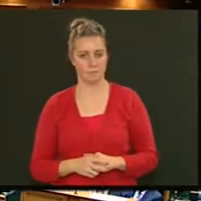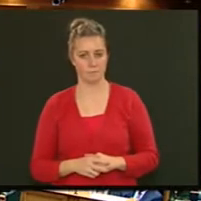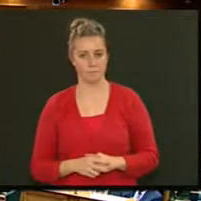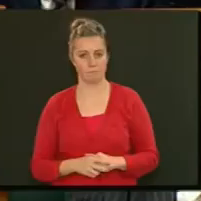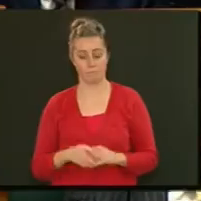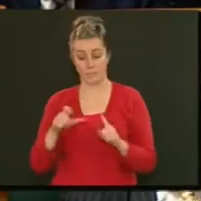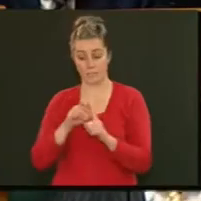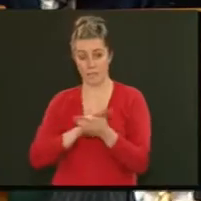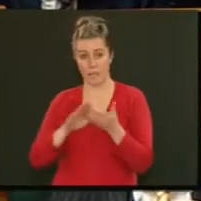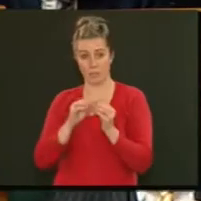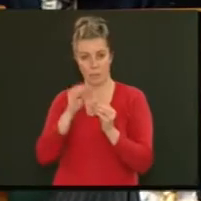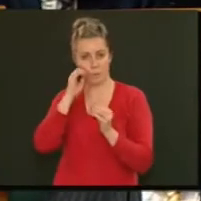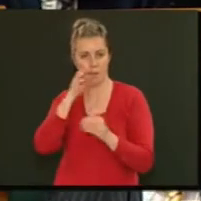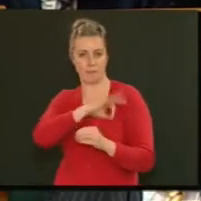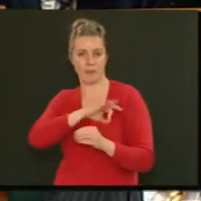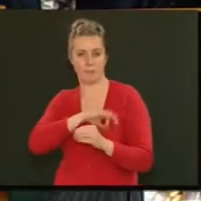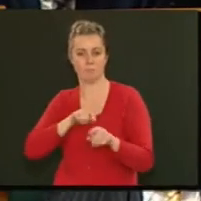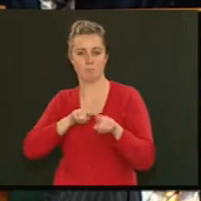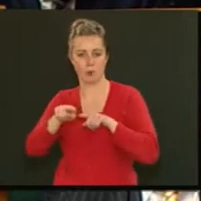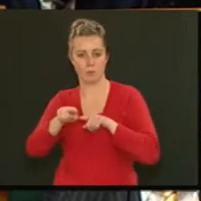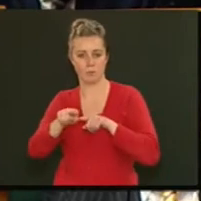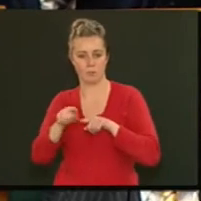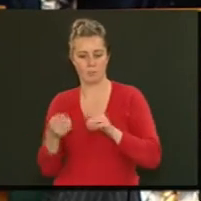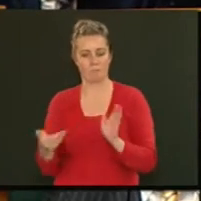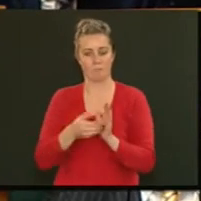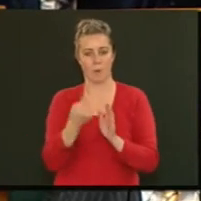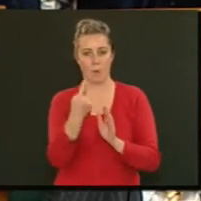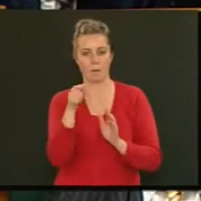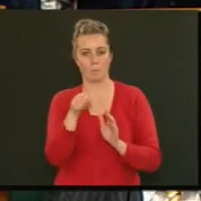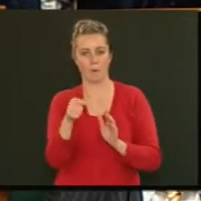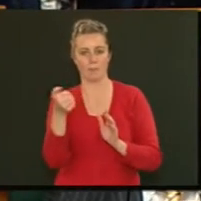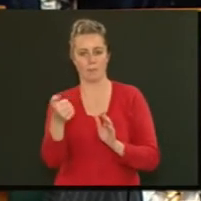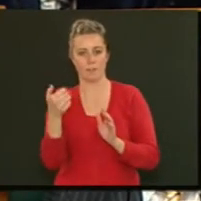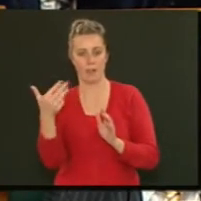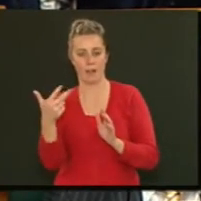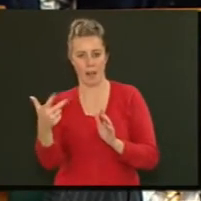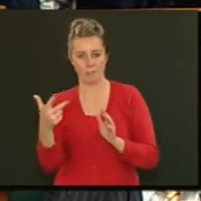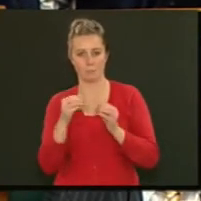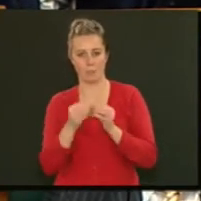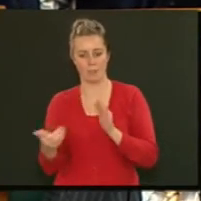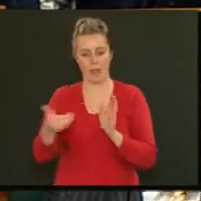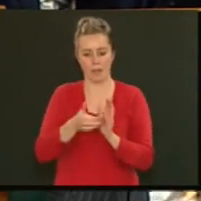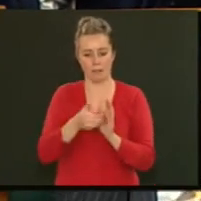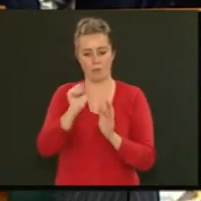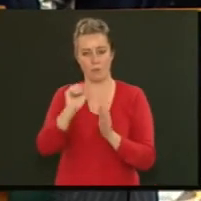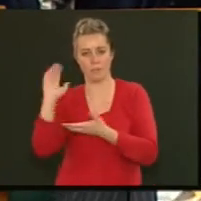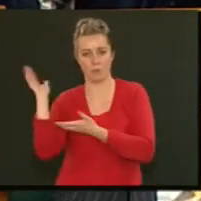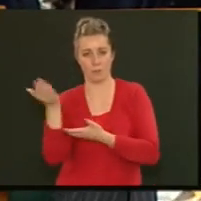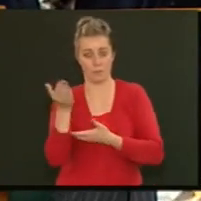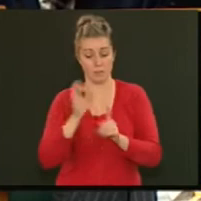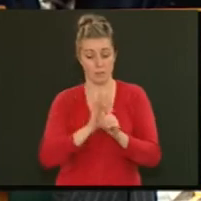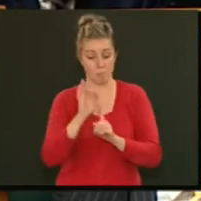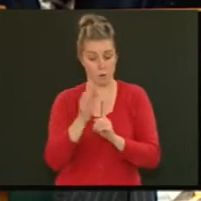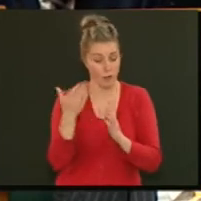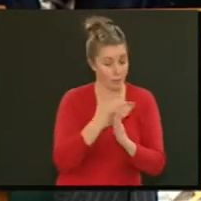done. DHBs will benefit most, with an extra $1.76 billion added over 4 years to invest in services, improve